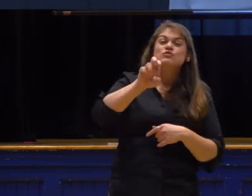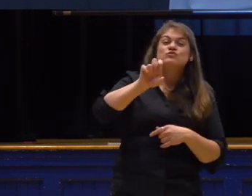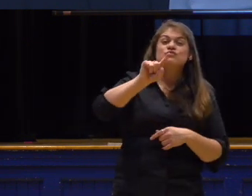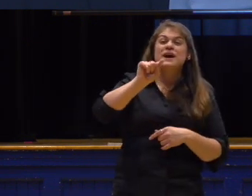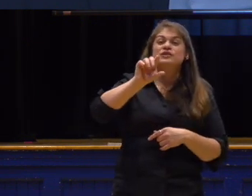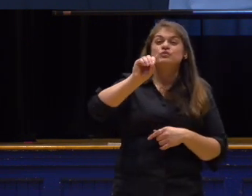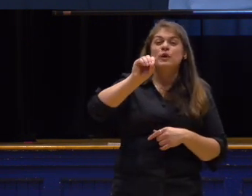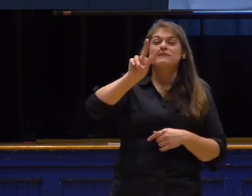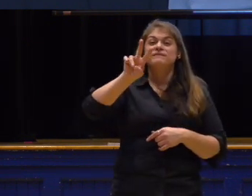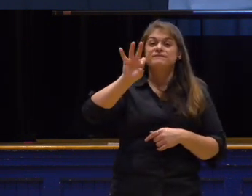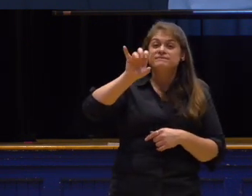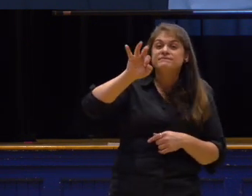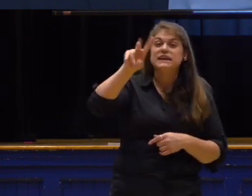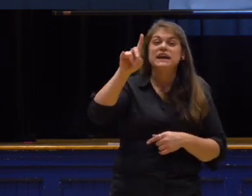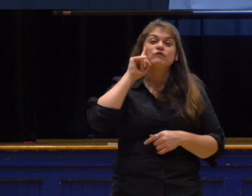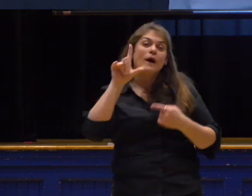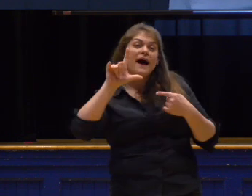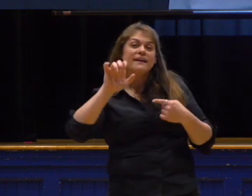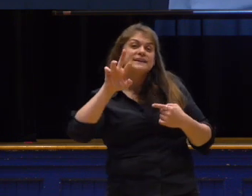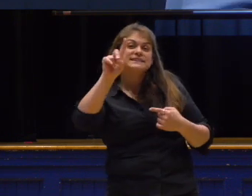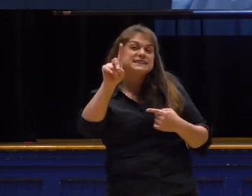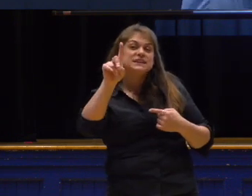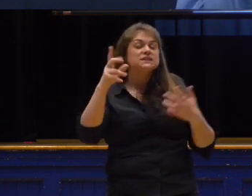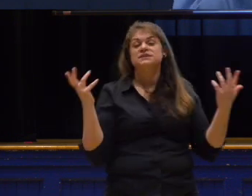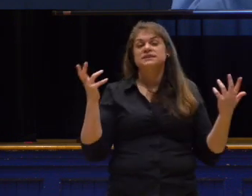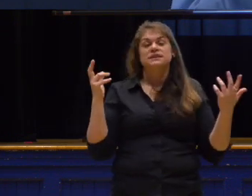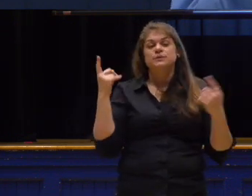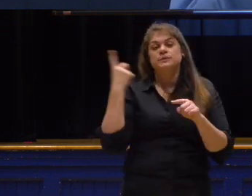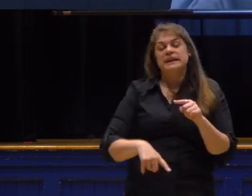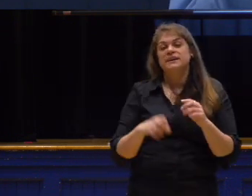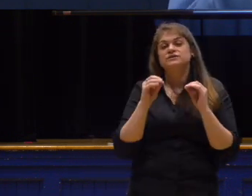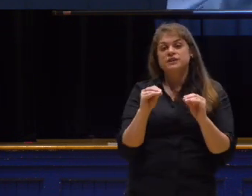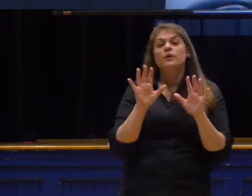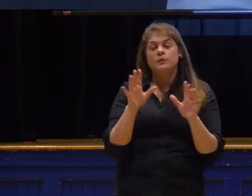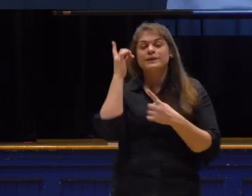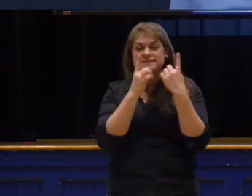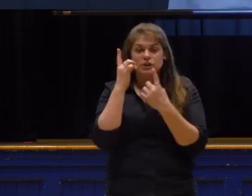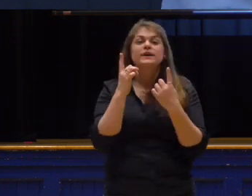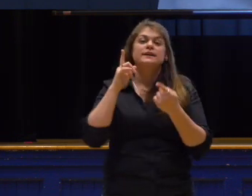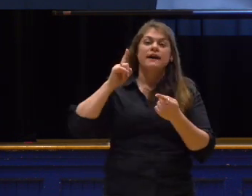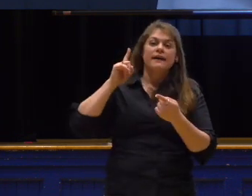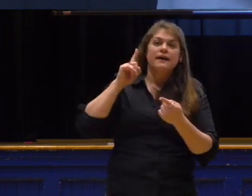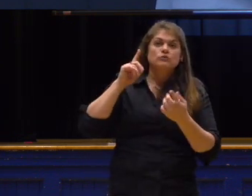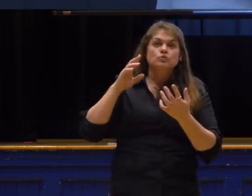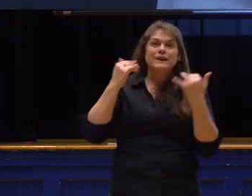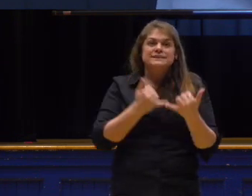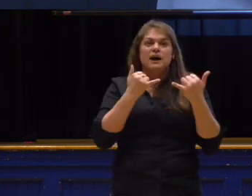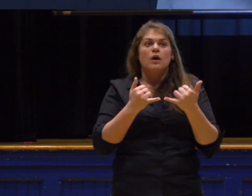being proposed, Eversource does have a handful, are not LEDs. So we are looking at less